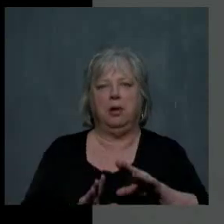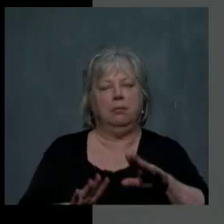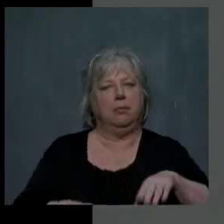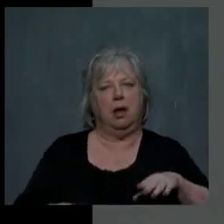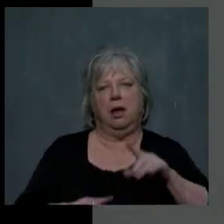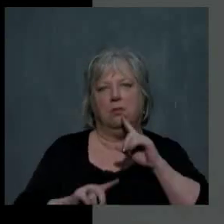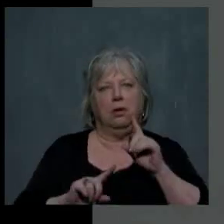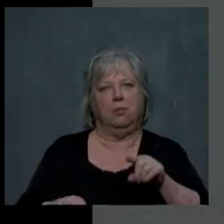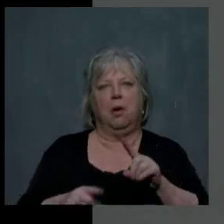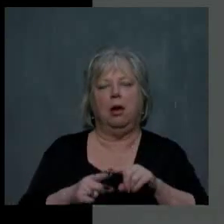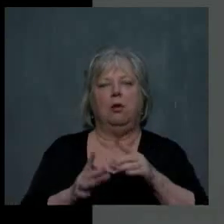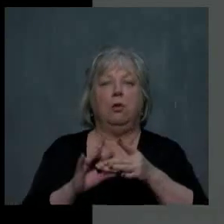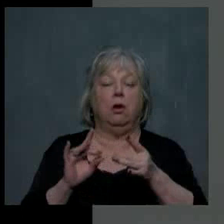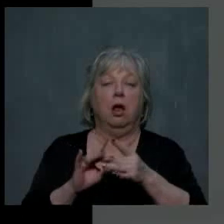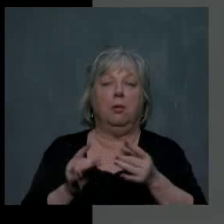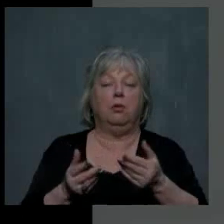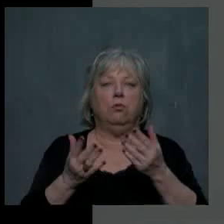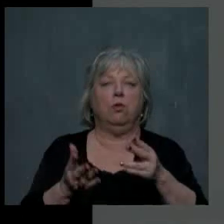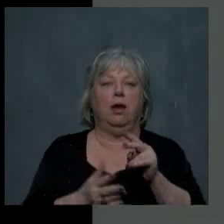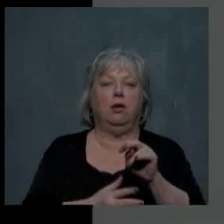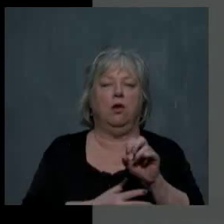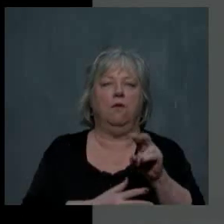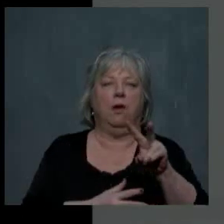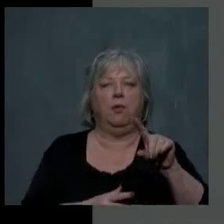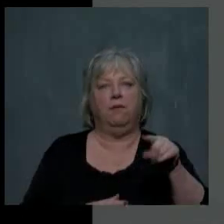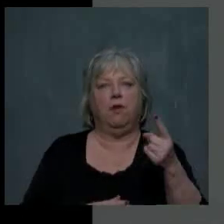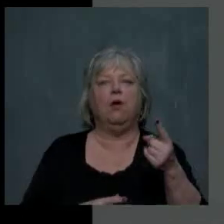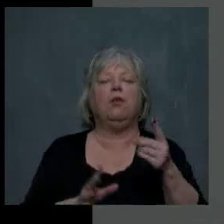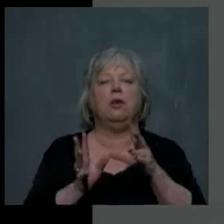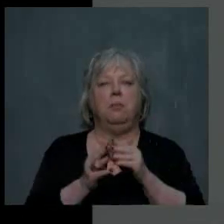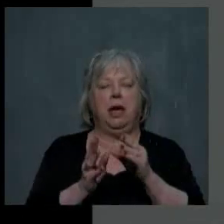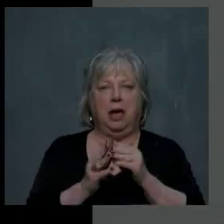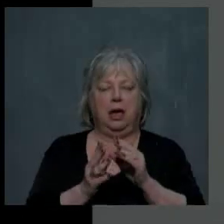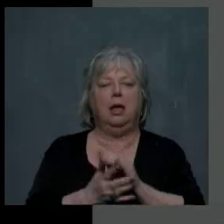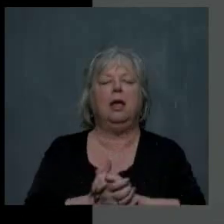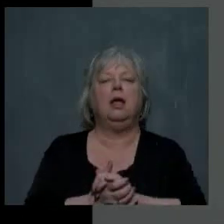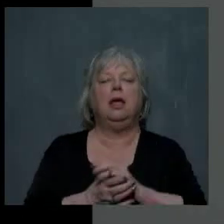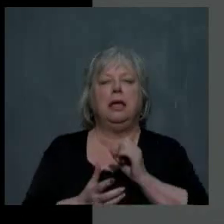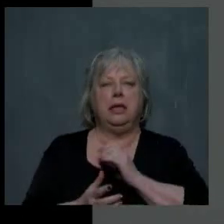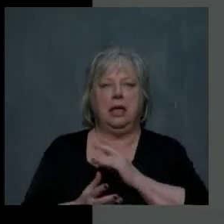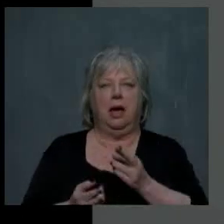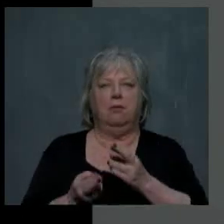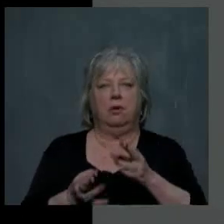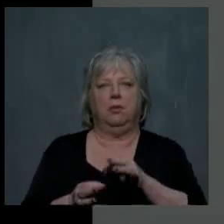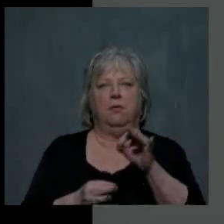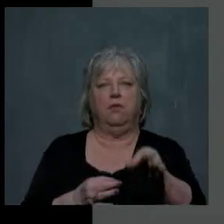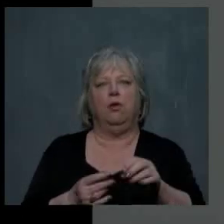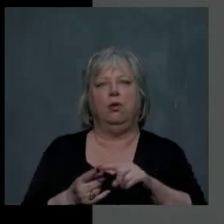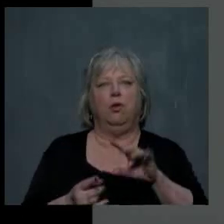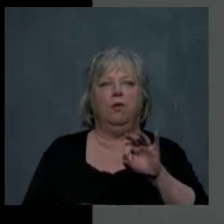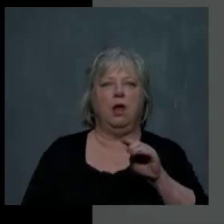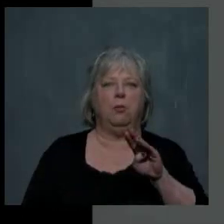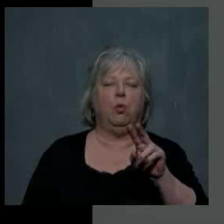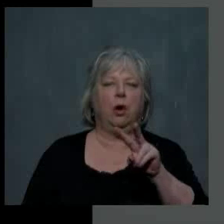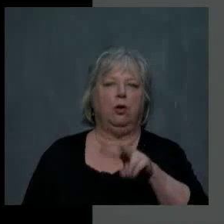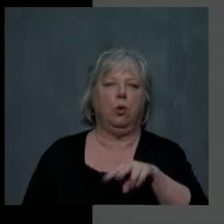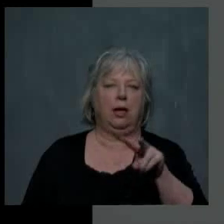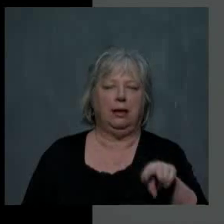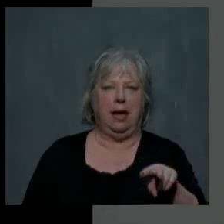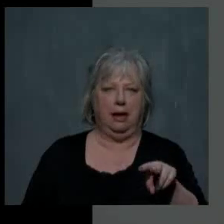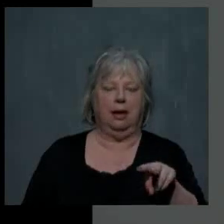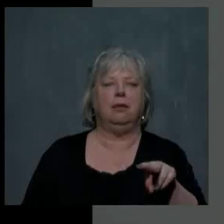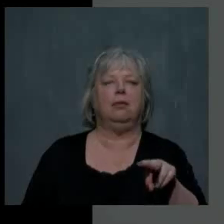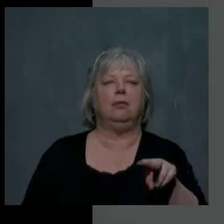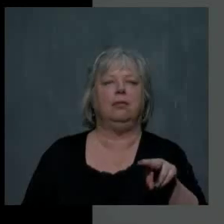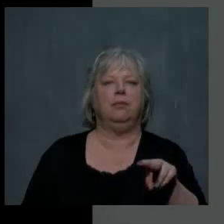comments raised at the November 1st, 2017 Subdivision Committee meeting. Staff recommends deferral of this item to the February 22nd, 2018 public